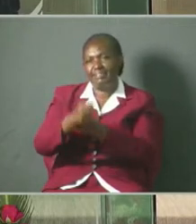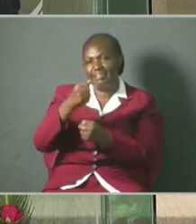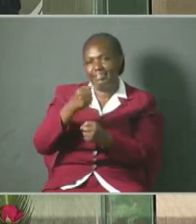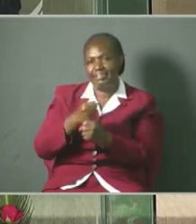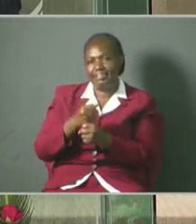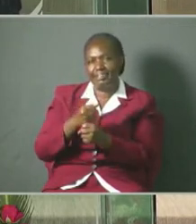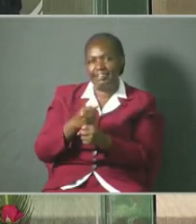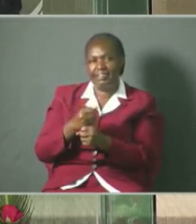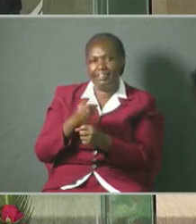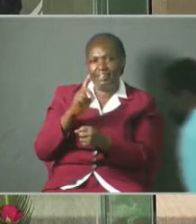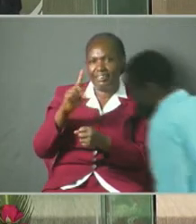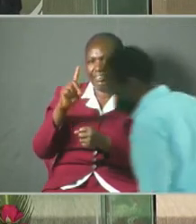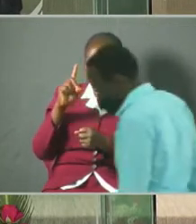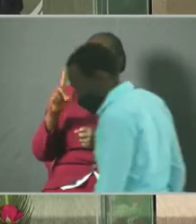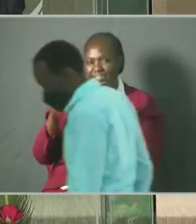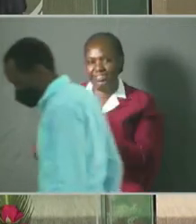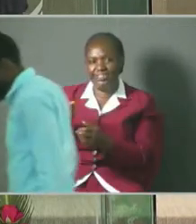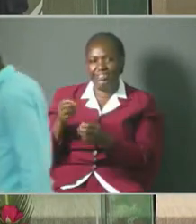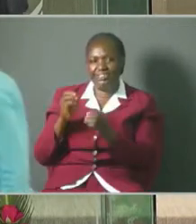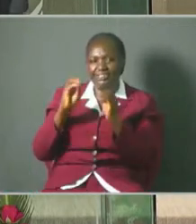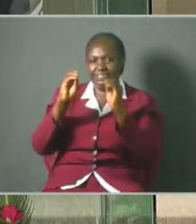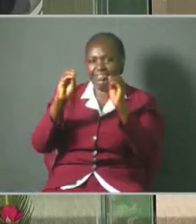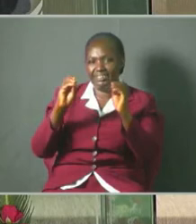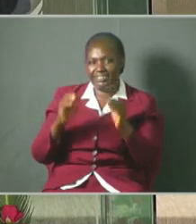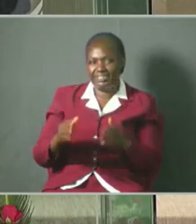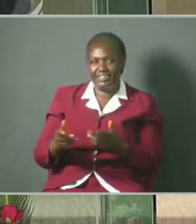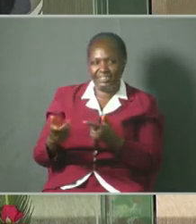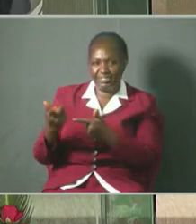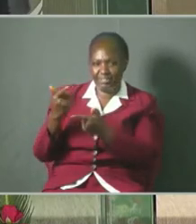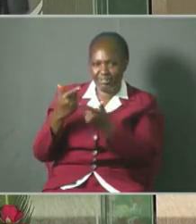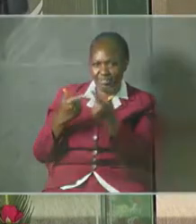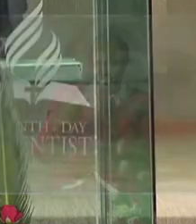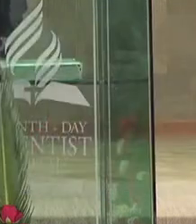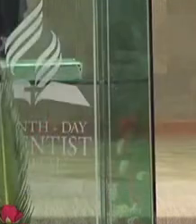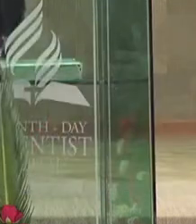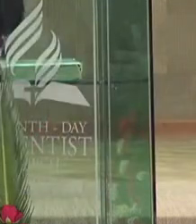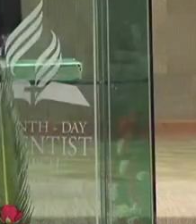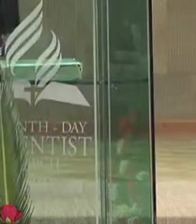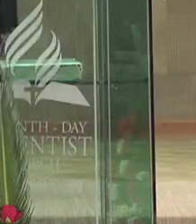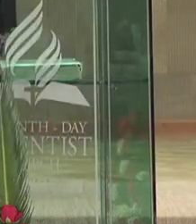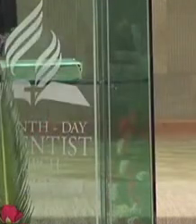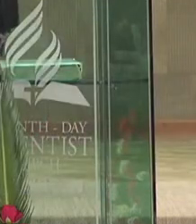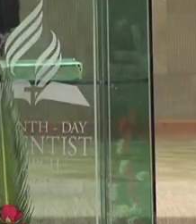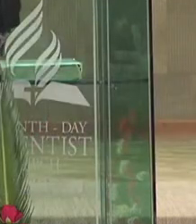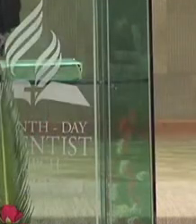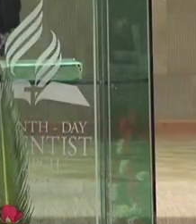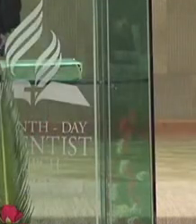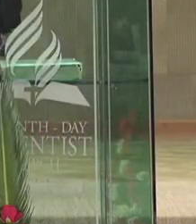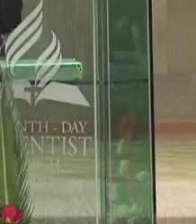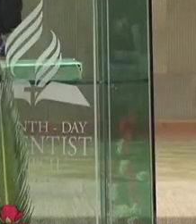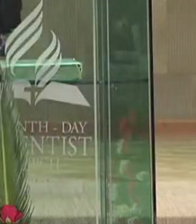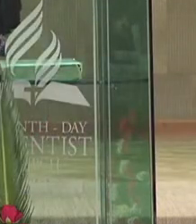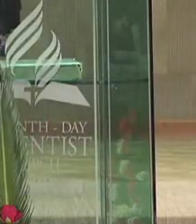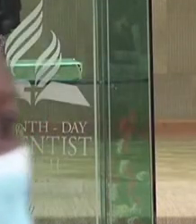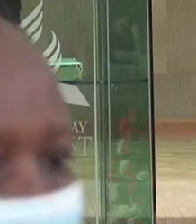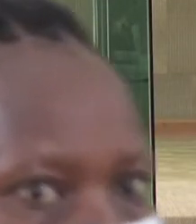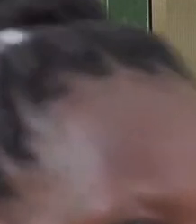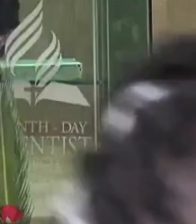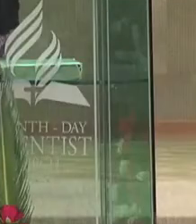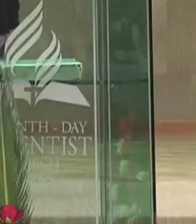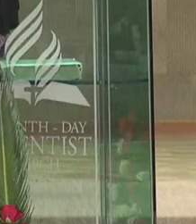close to us here. As we call your name, all the teachers, I can see you are walking in front. Just come up front. Just come up